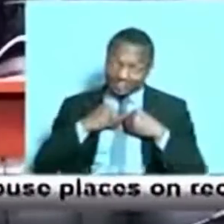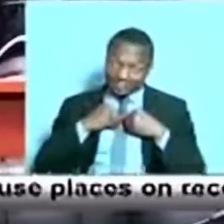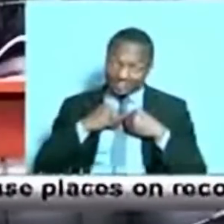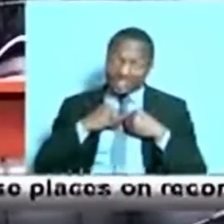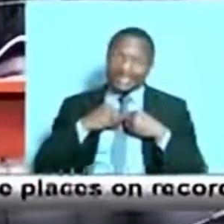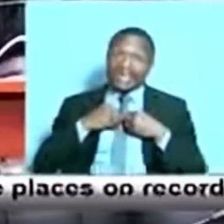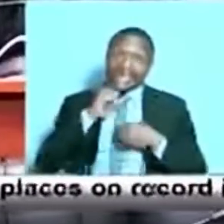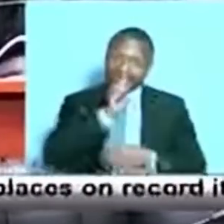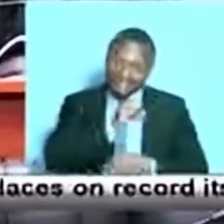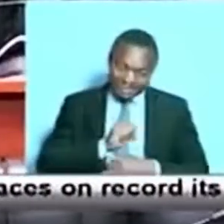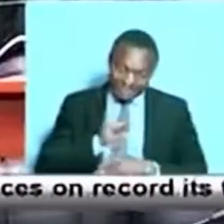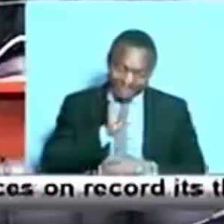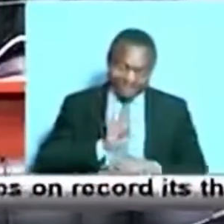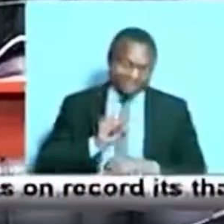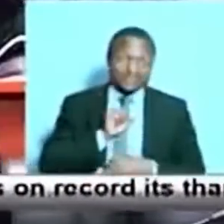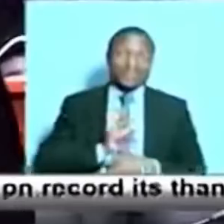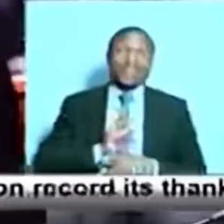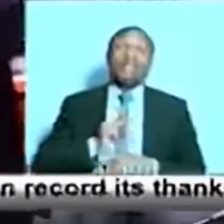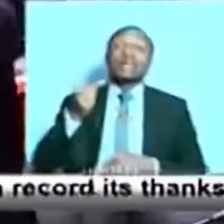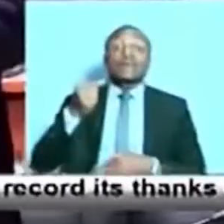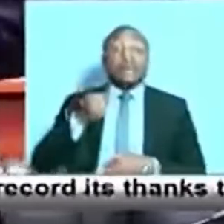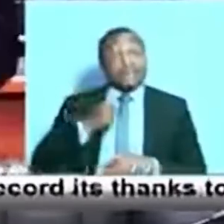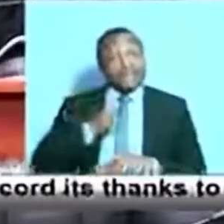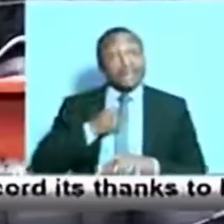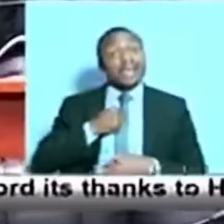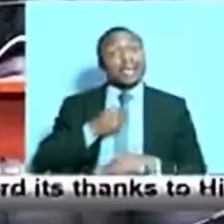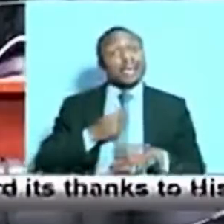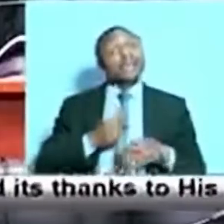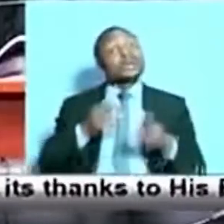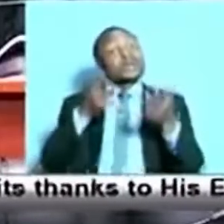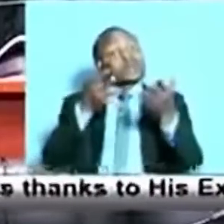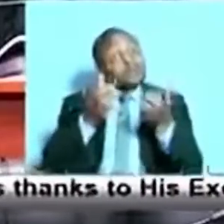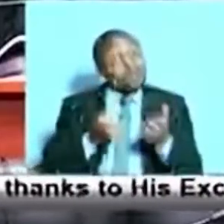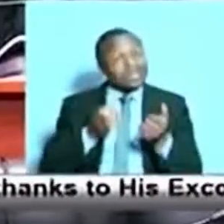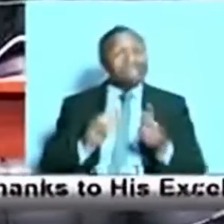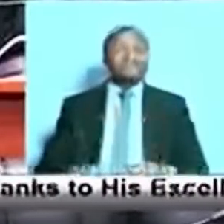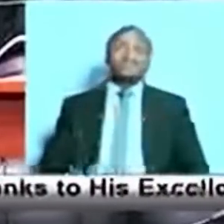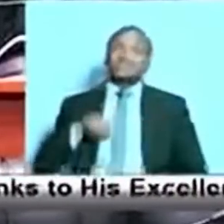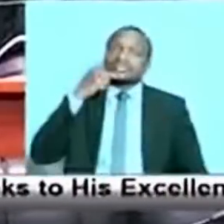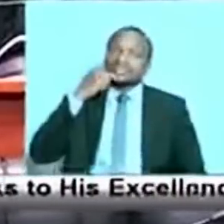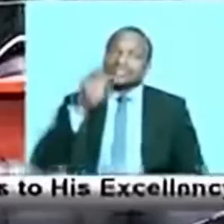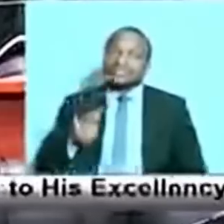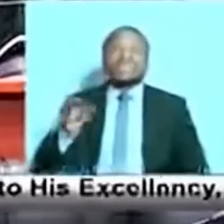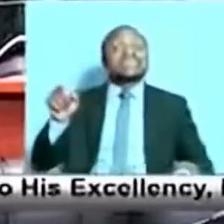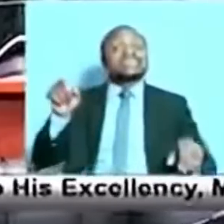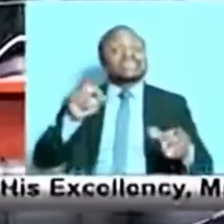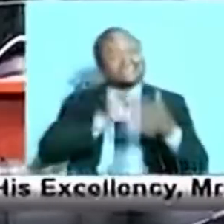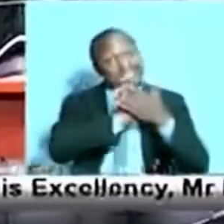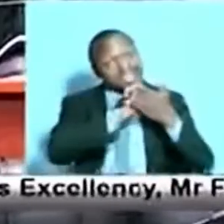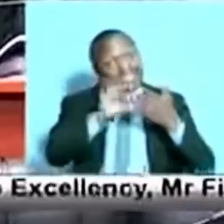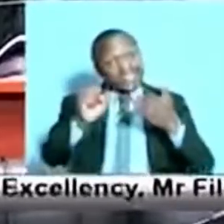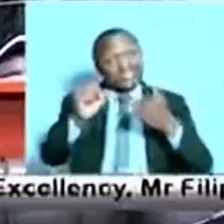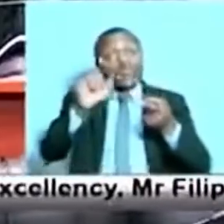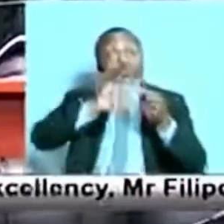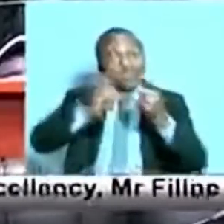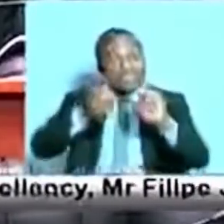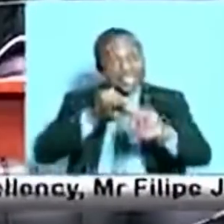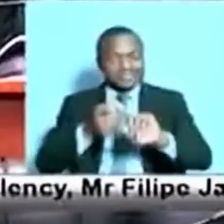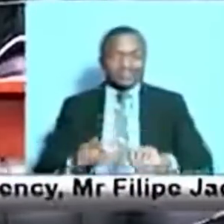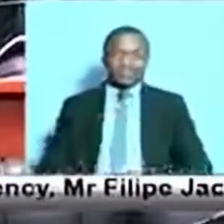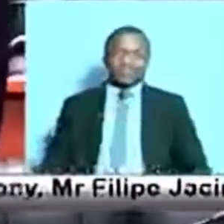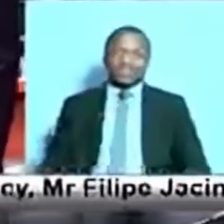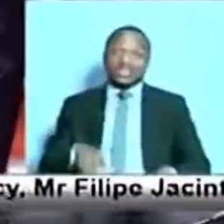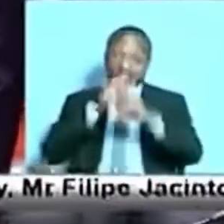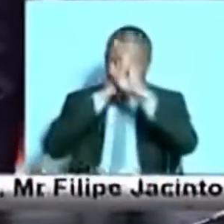and apologize. I also want to echo the sentiments of our colleague,